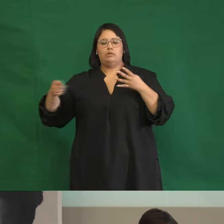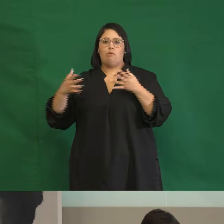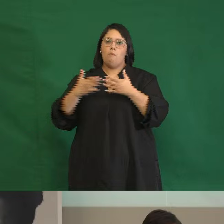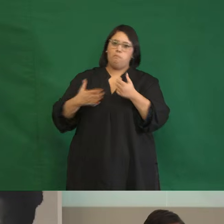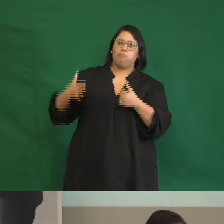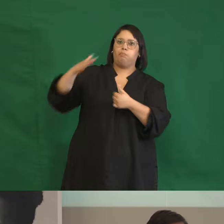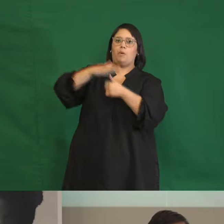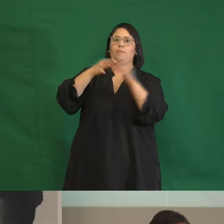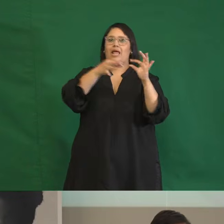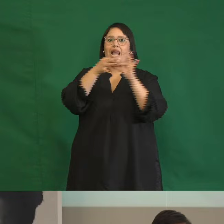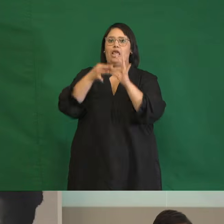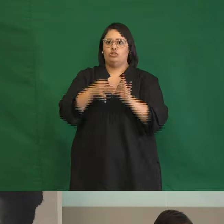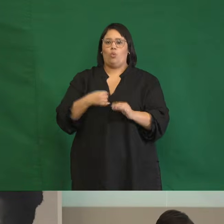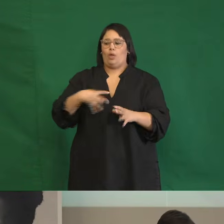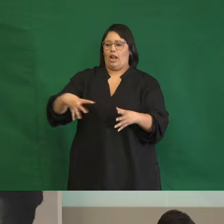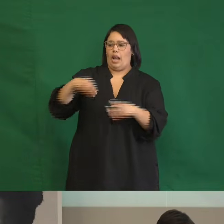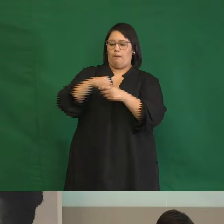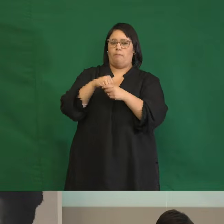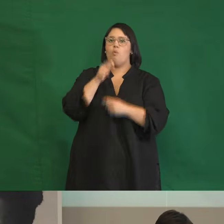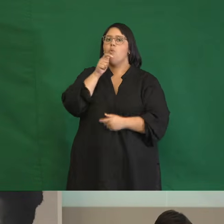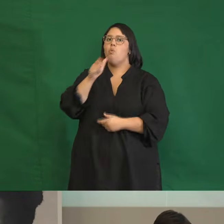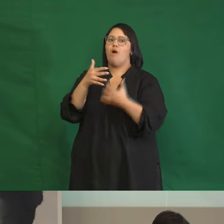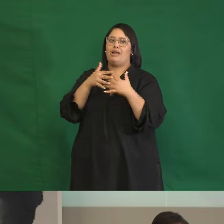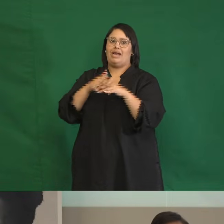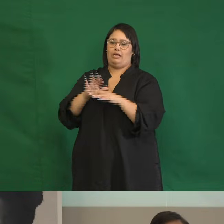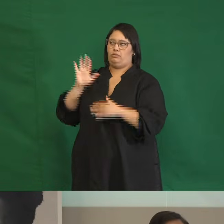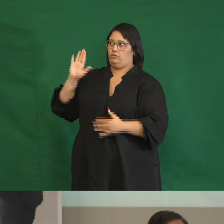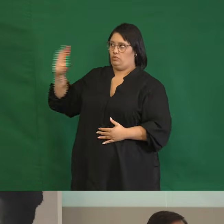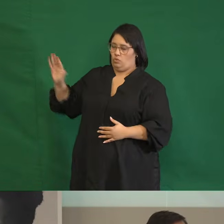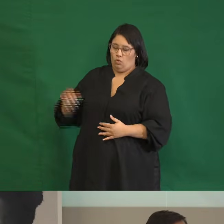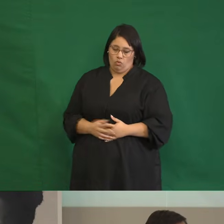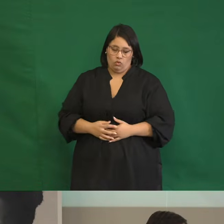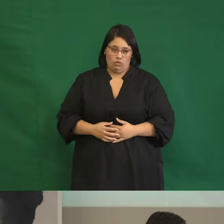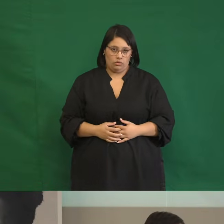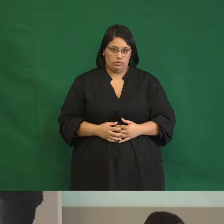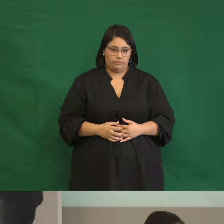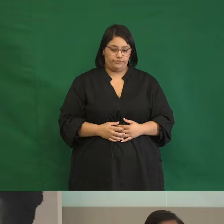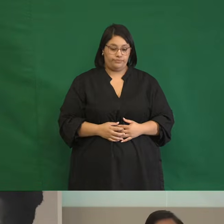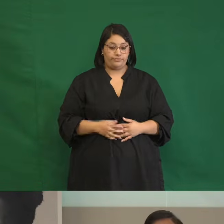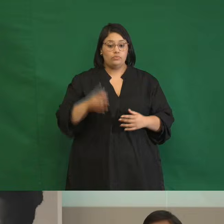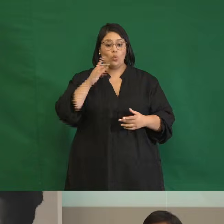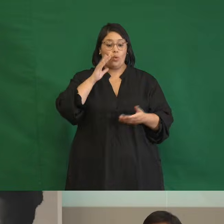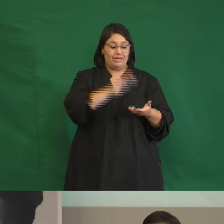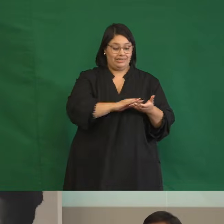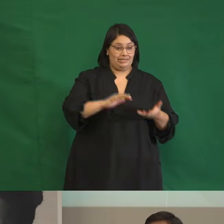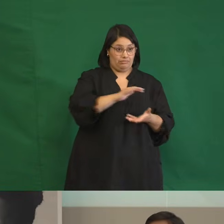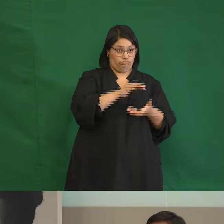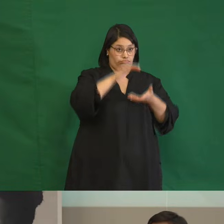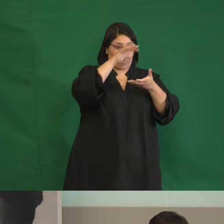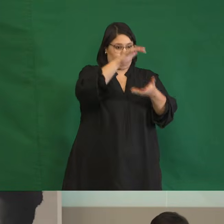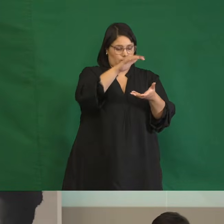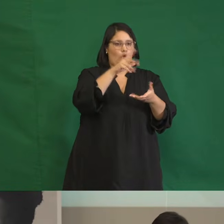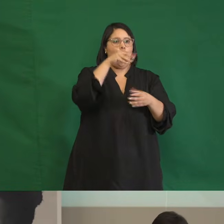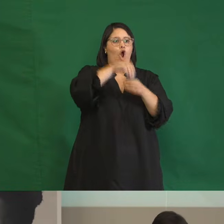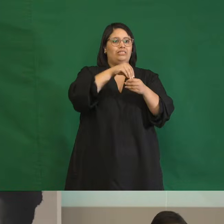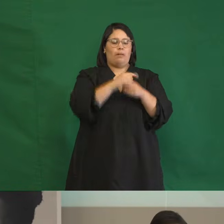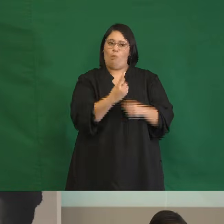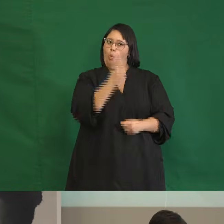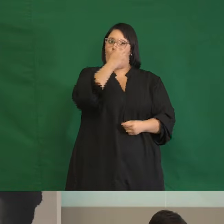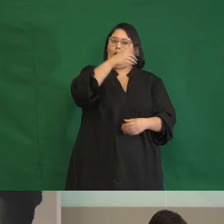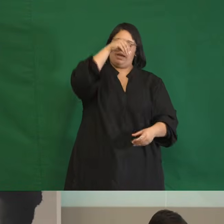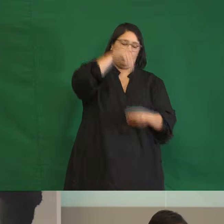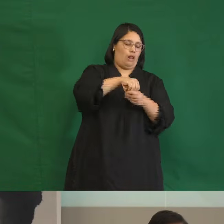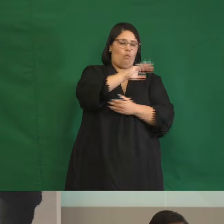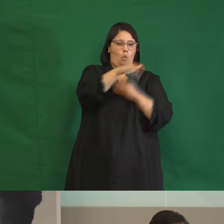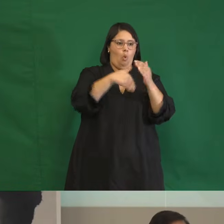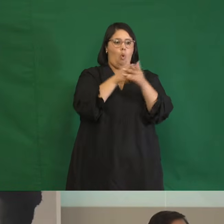prevalent relations that we include in a word net. One synset will describe one concept and